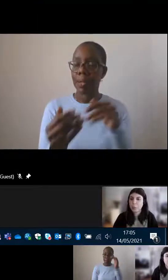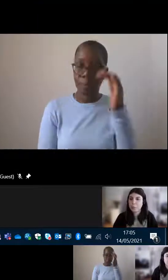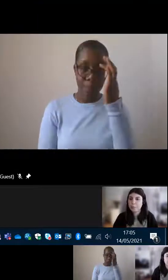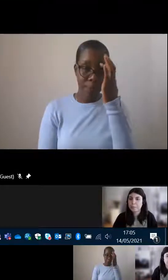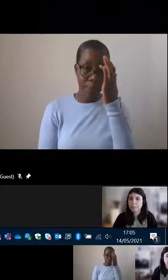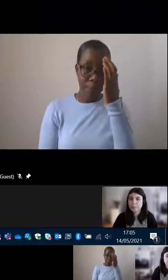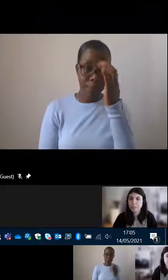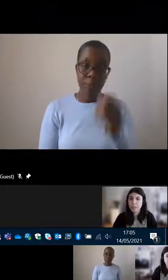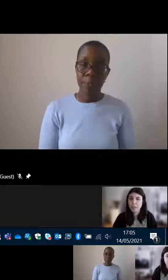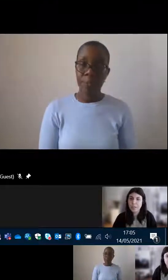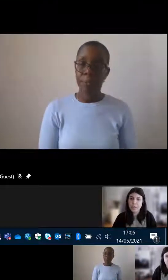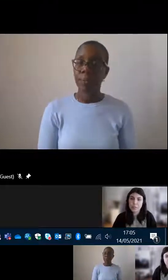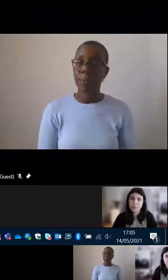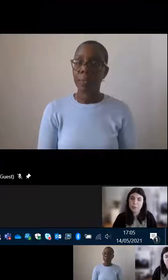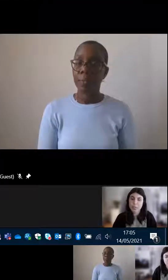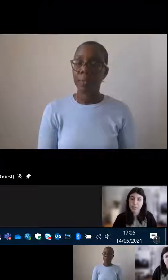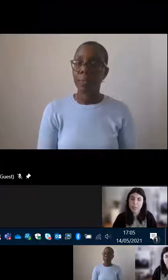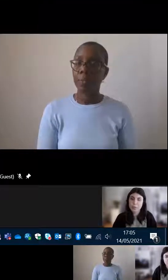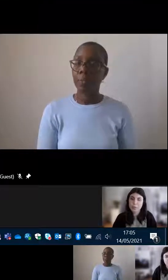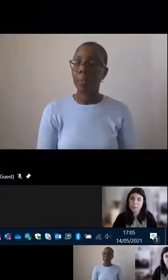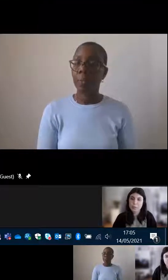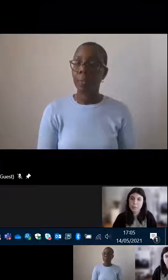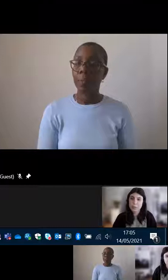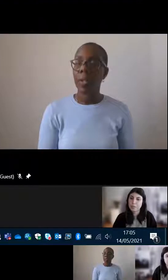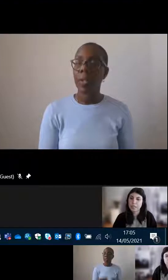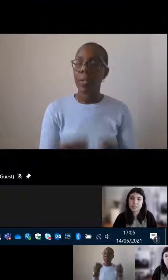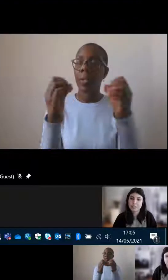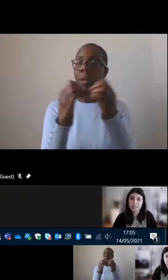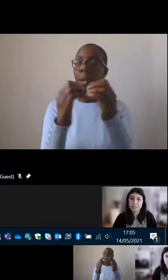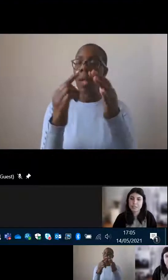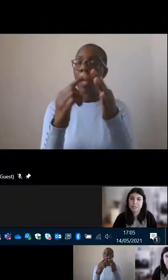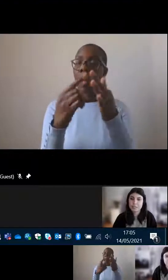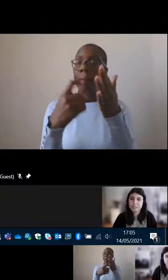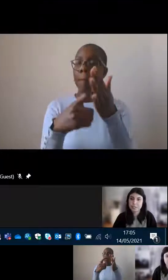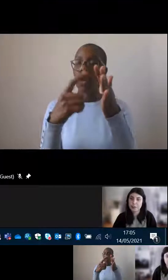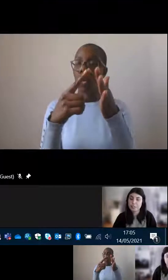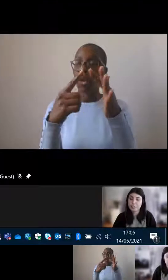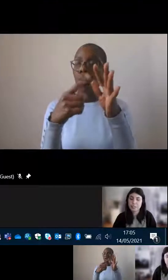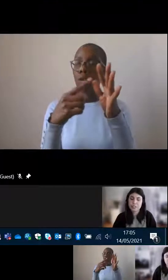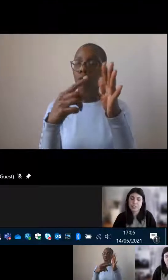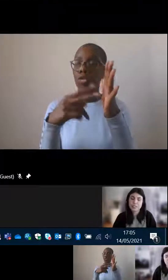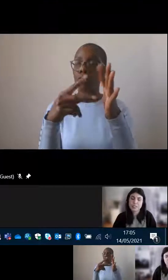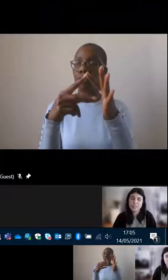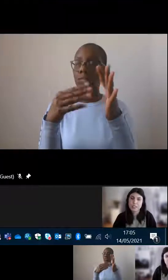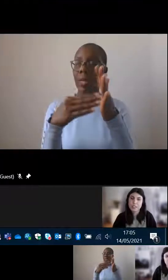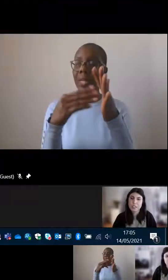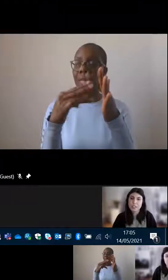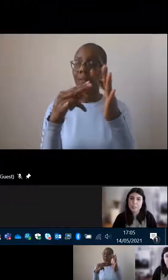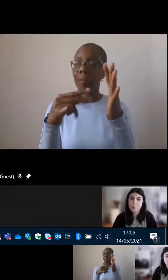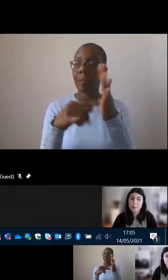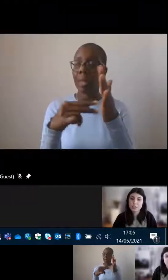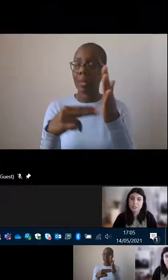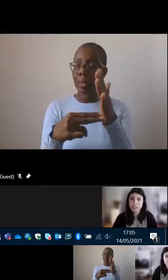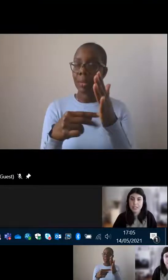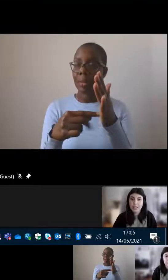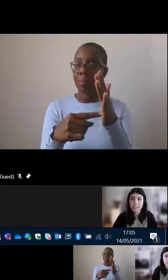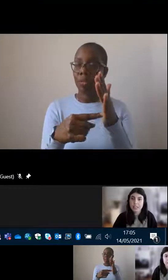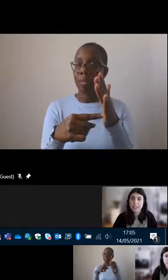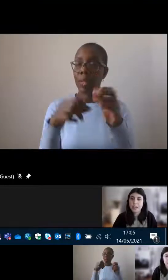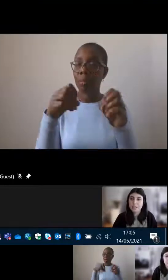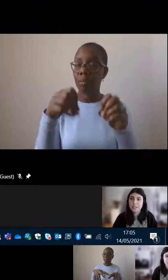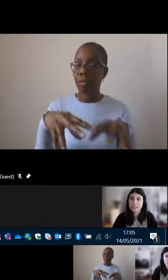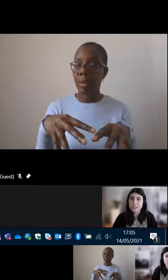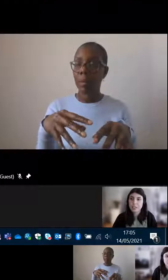bereavement support available, and range of different offers and services. This past